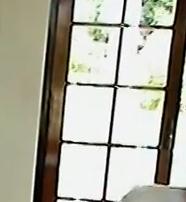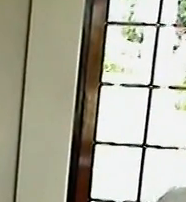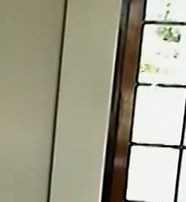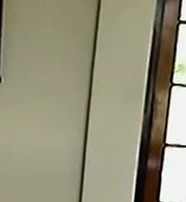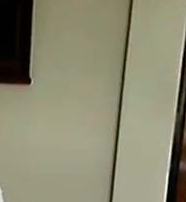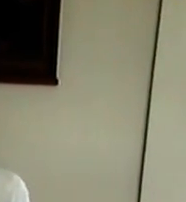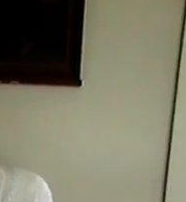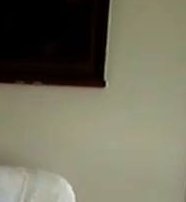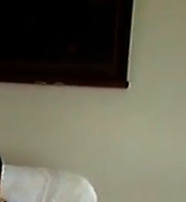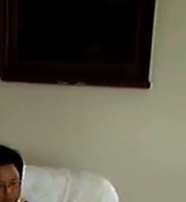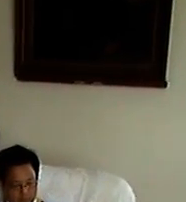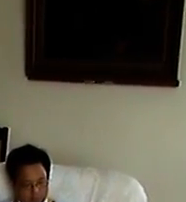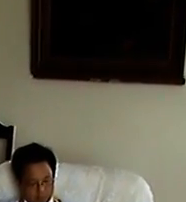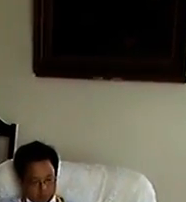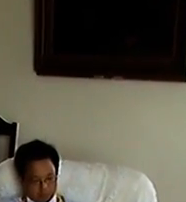further training.